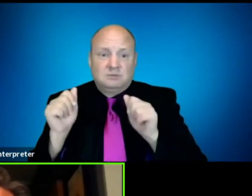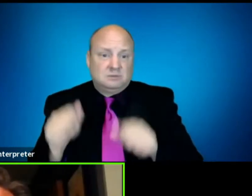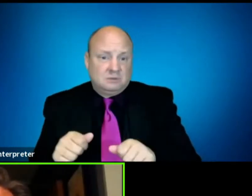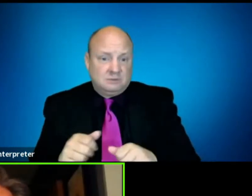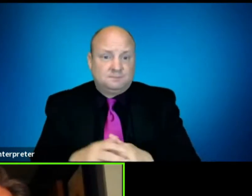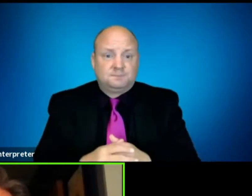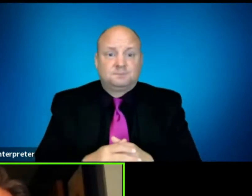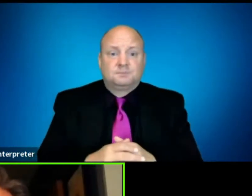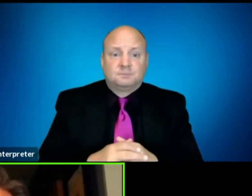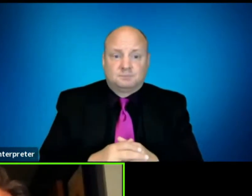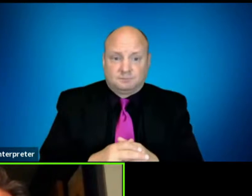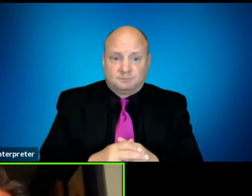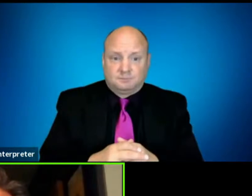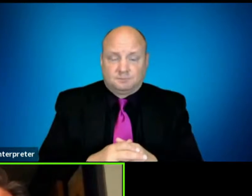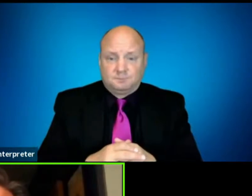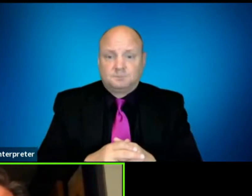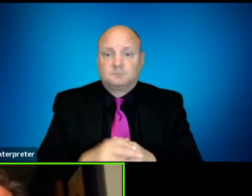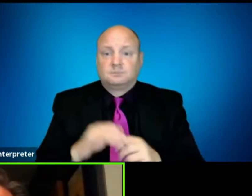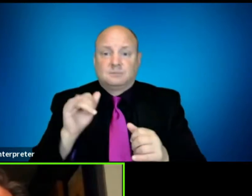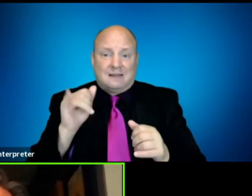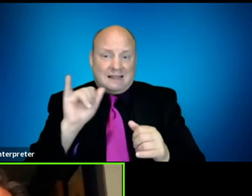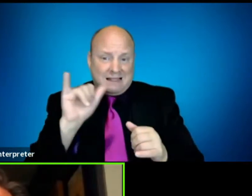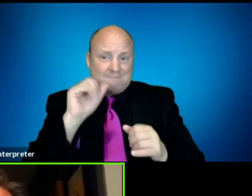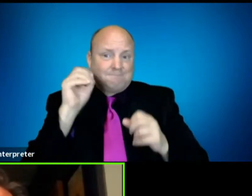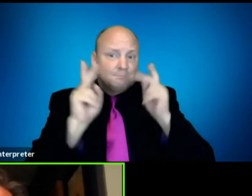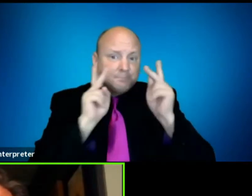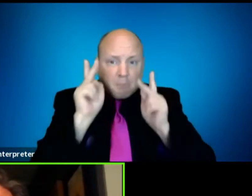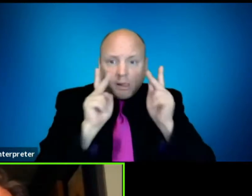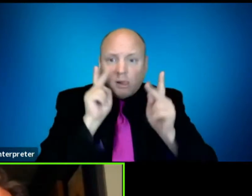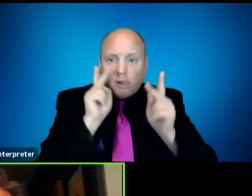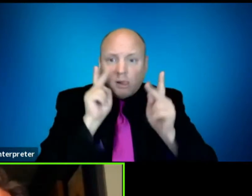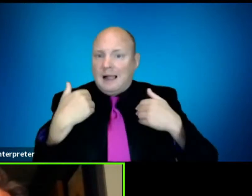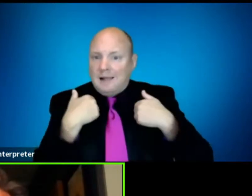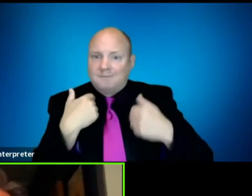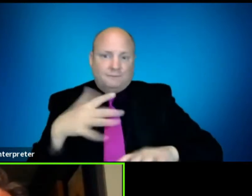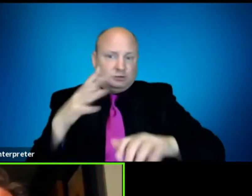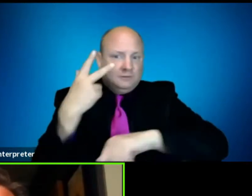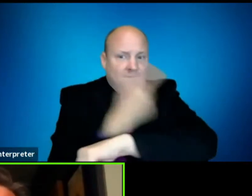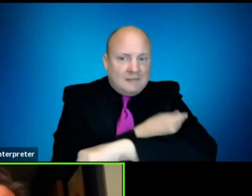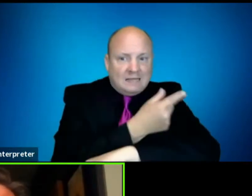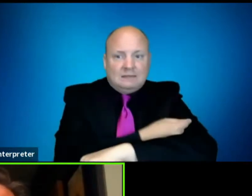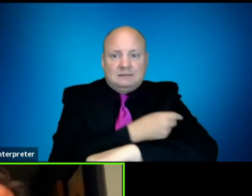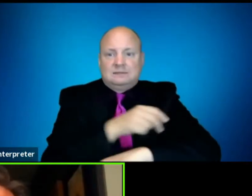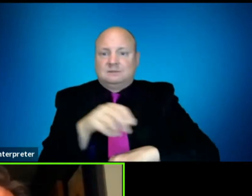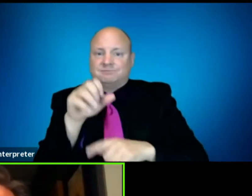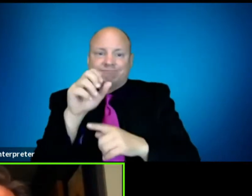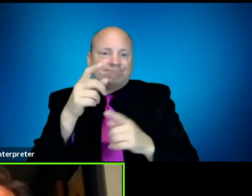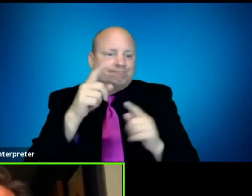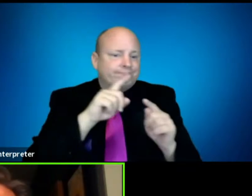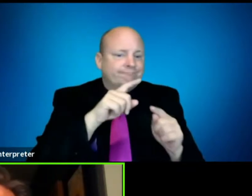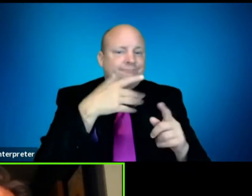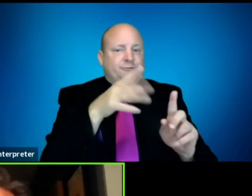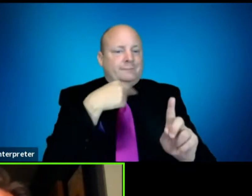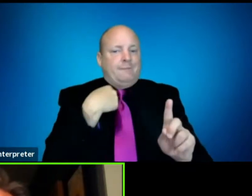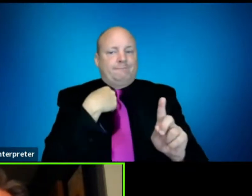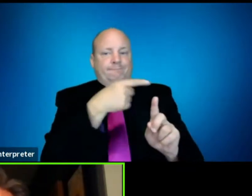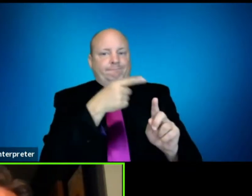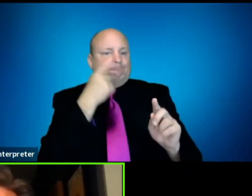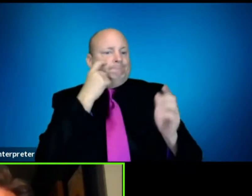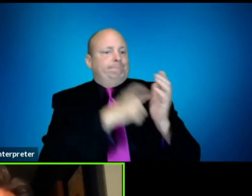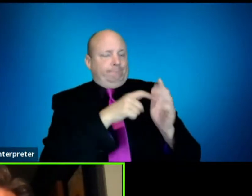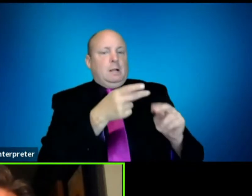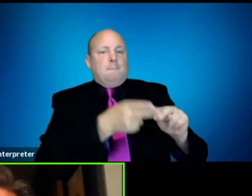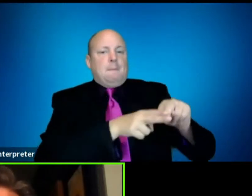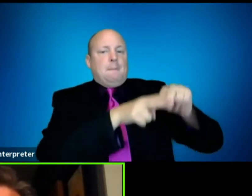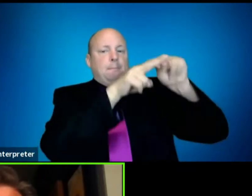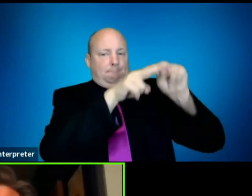policy where they verify vaccination status before attendance at the event. That's another layer of protection that can be used for some of these